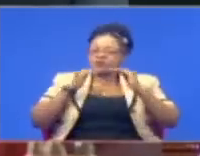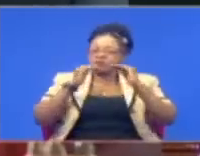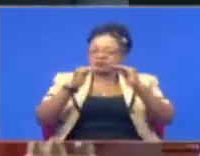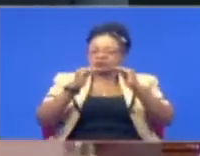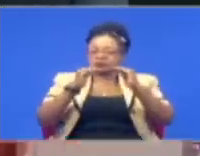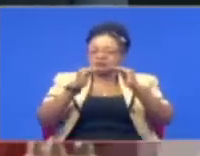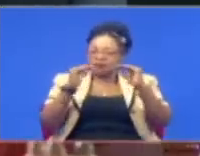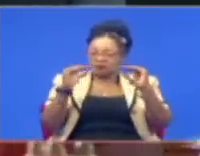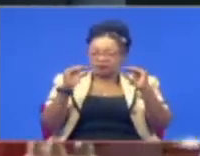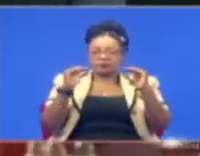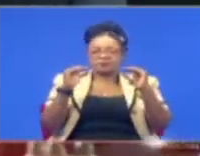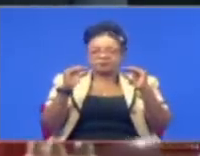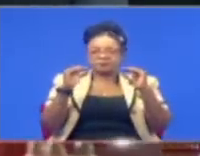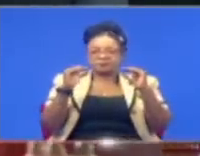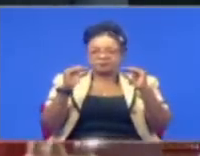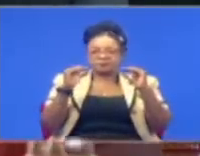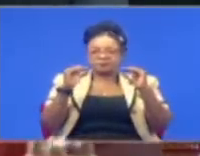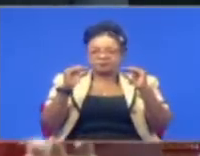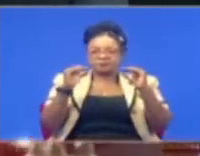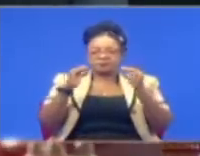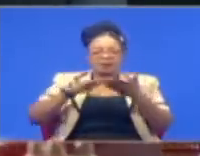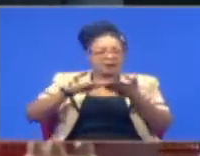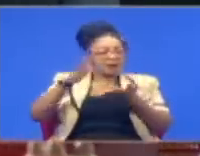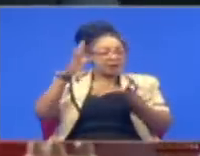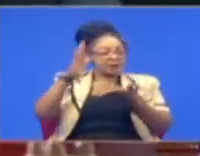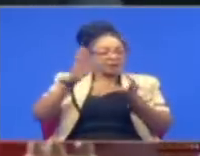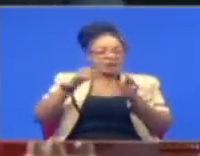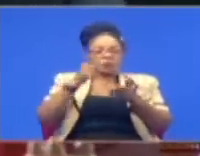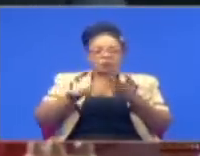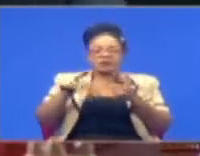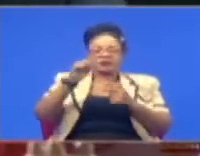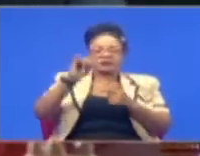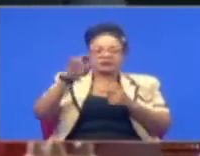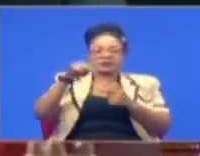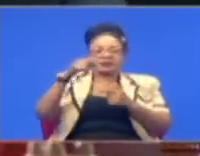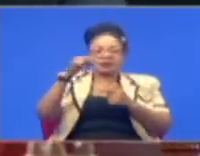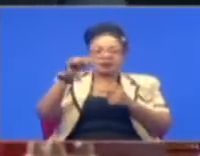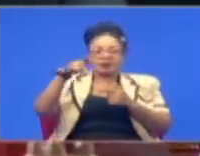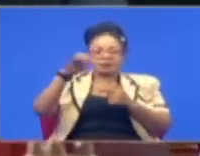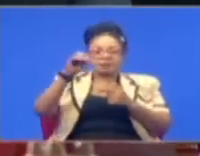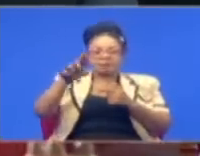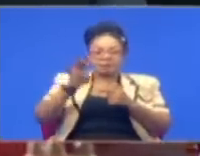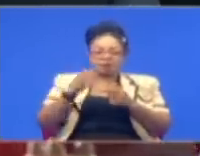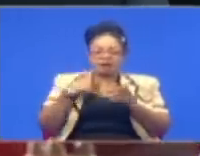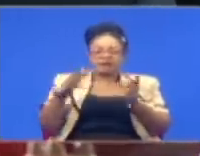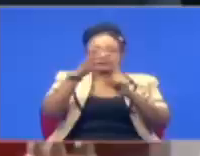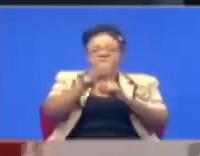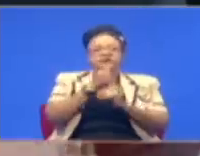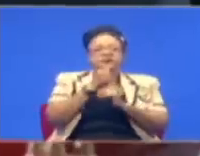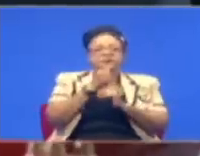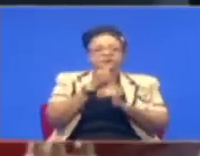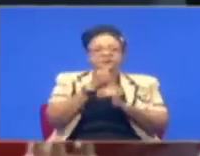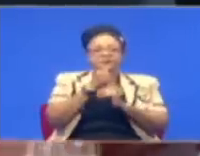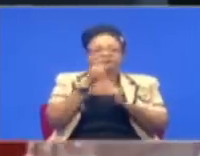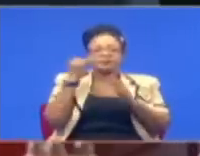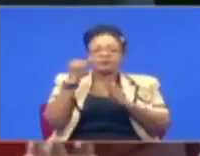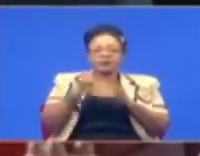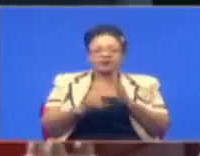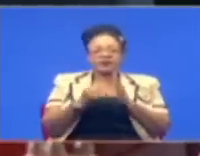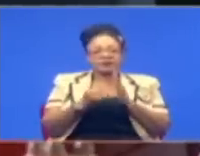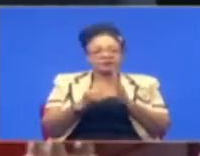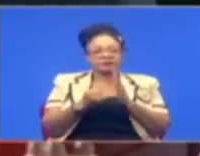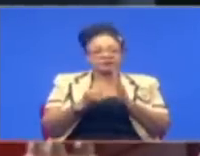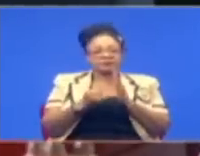level, if not higher, than what Singapore has achieved. Thank you. And lastly, Senior